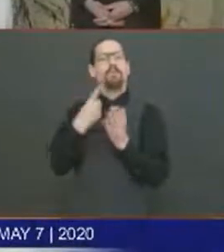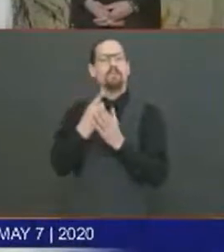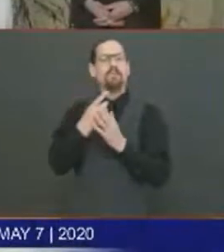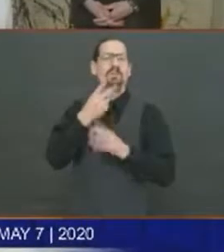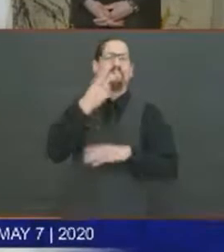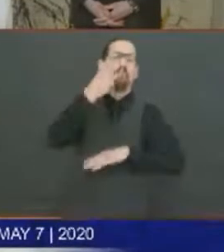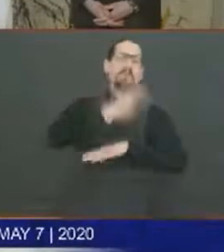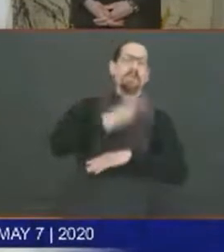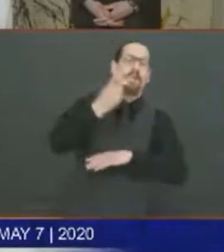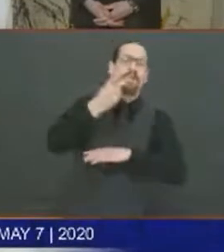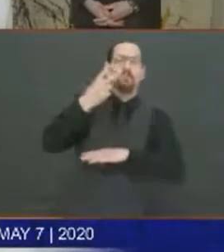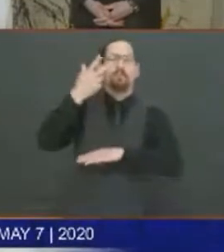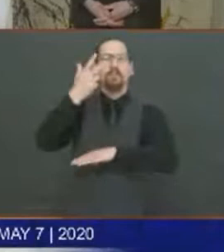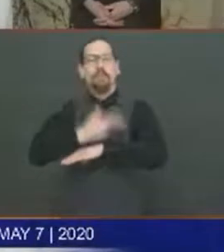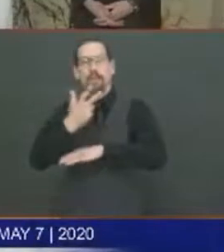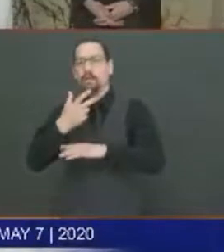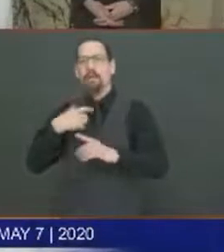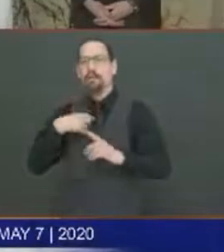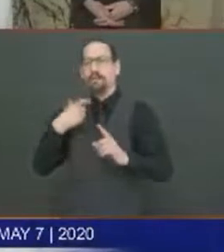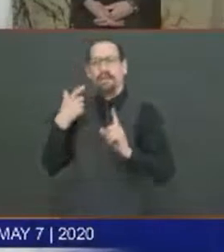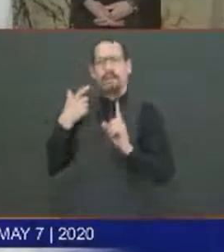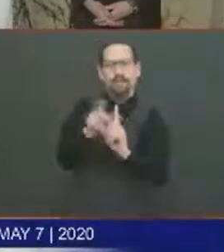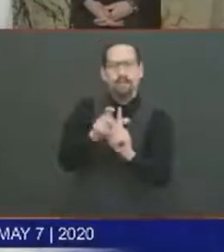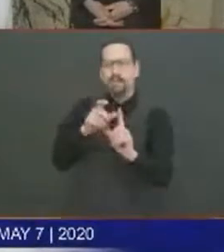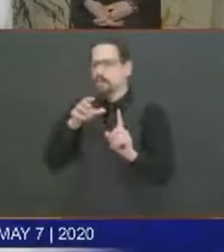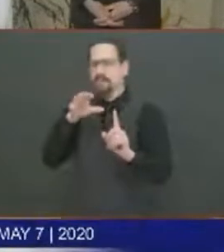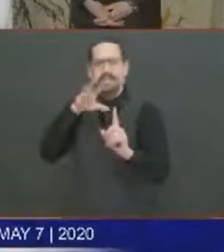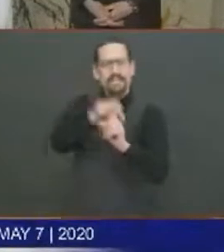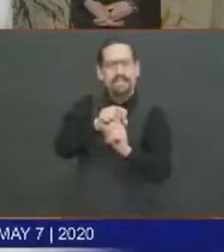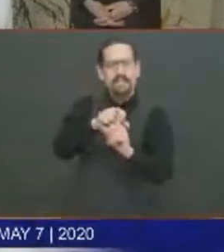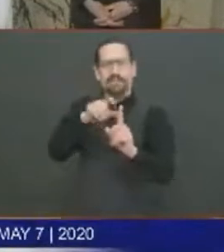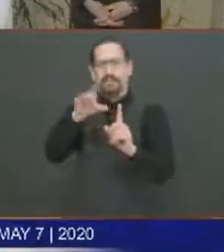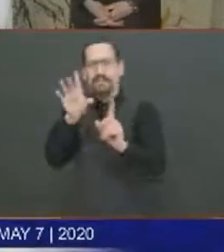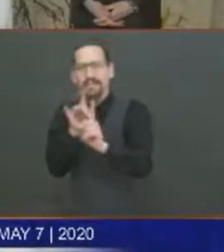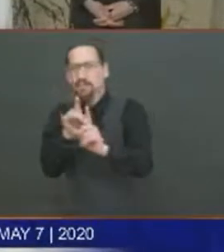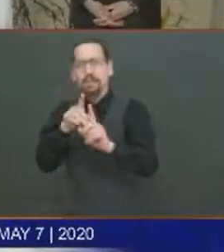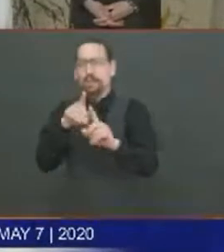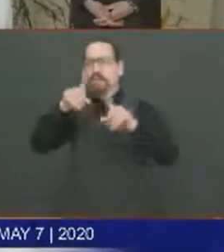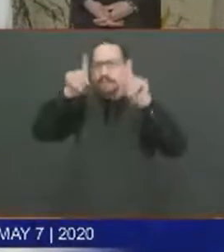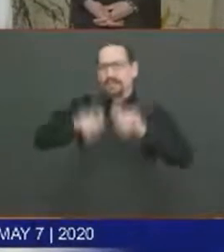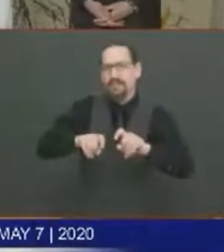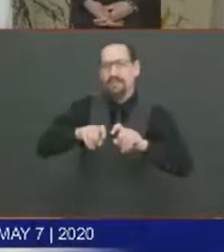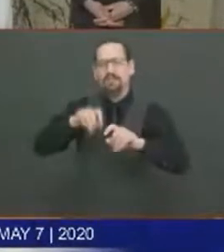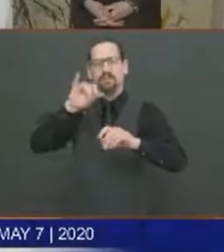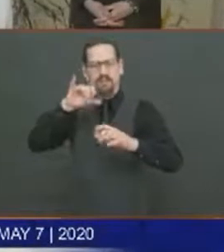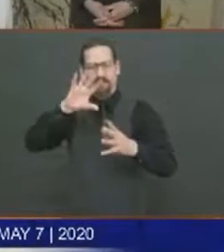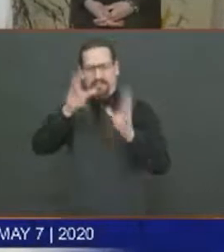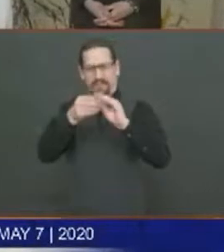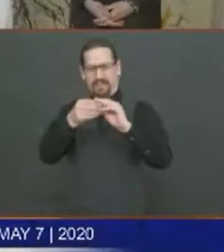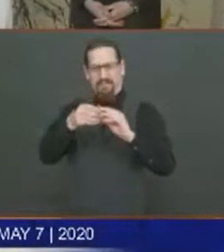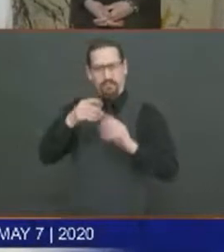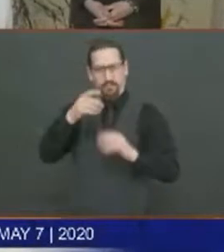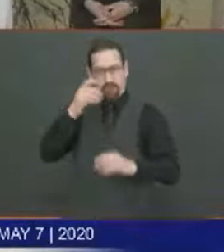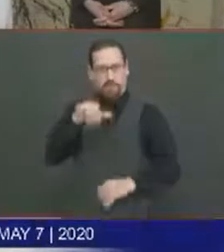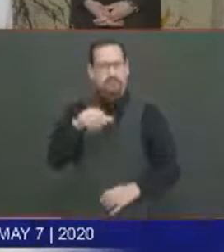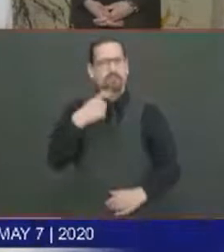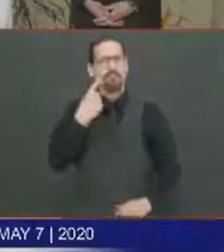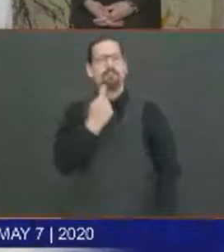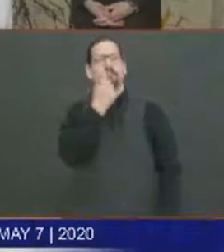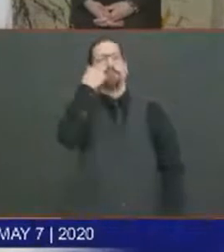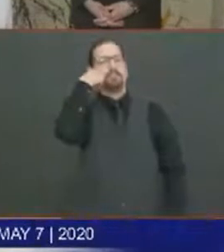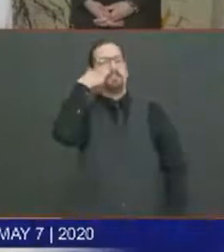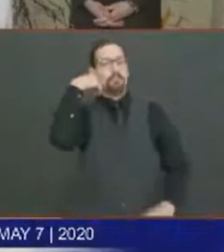all symptomatic people are able to receive a same-day test, and for the most part, people are getting the results back within a day or